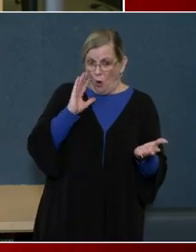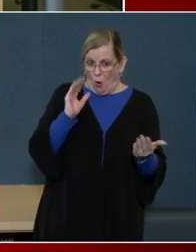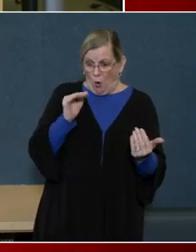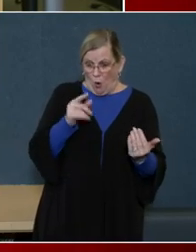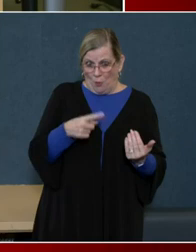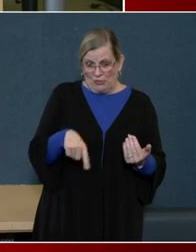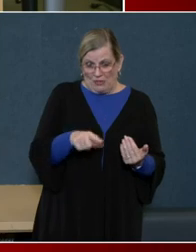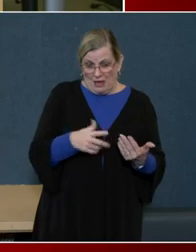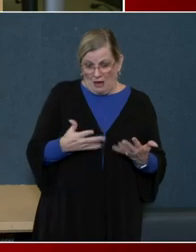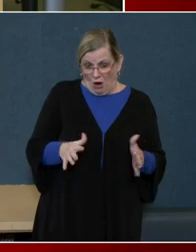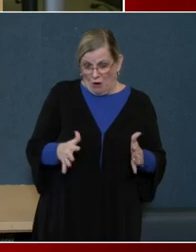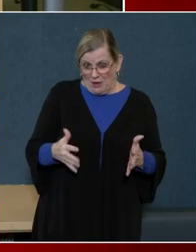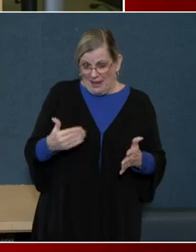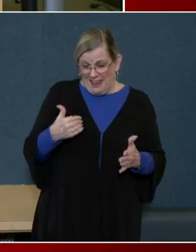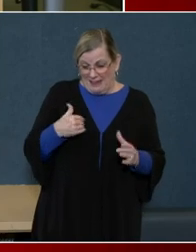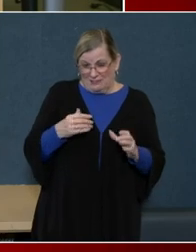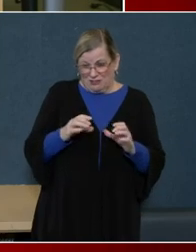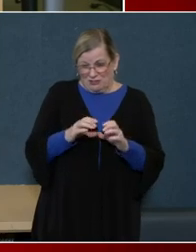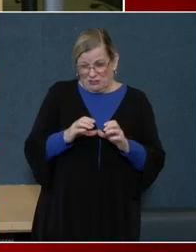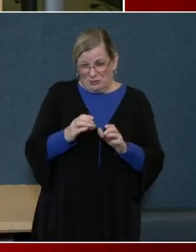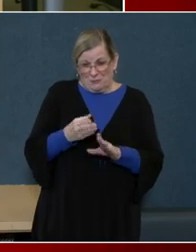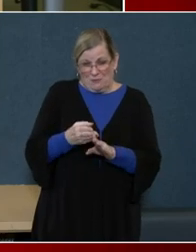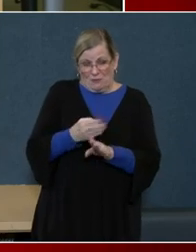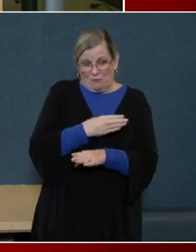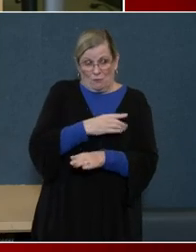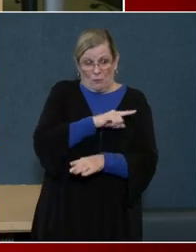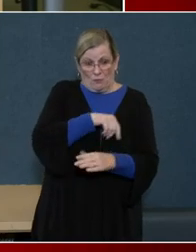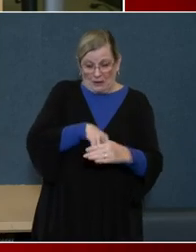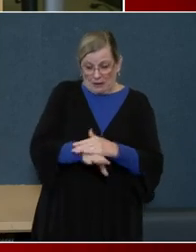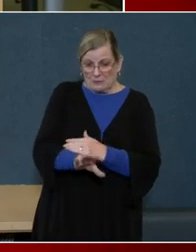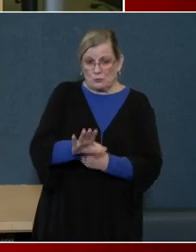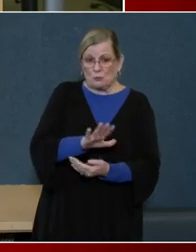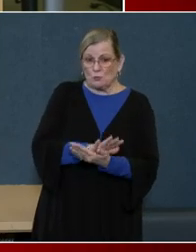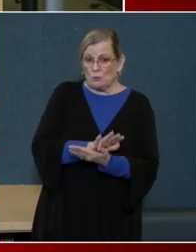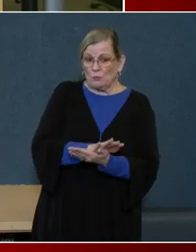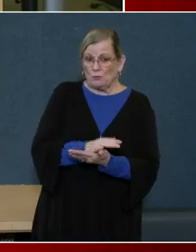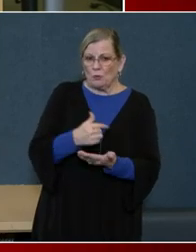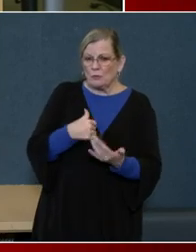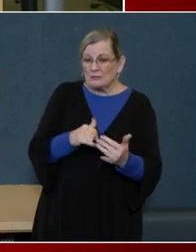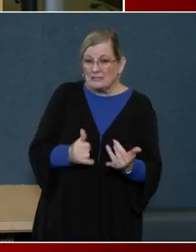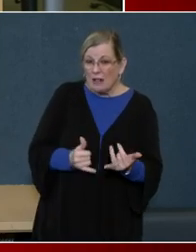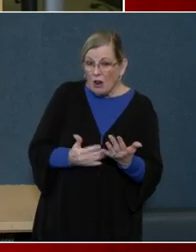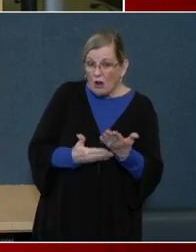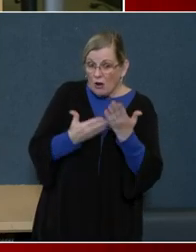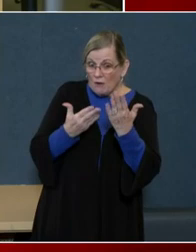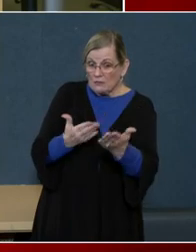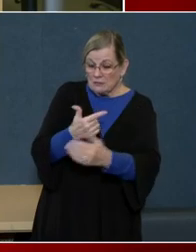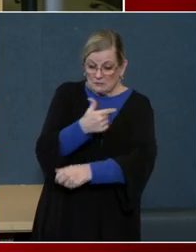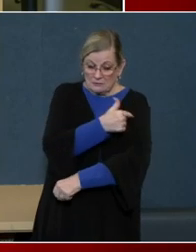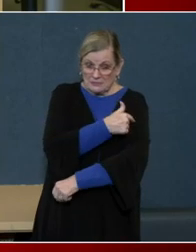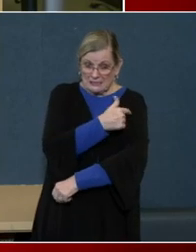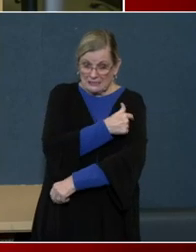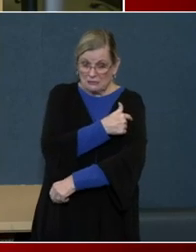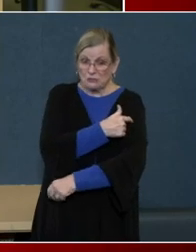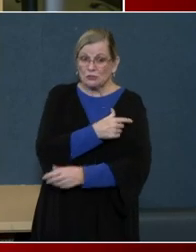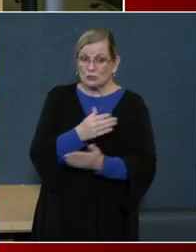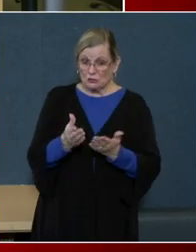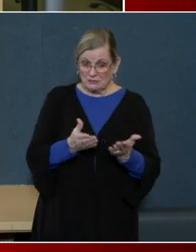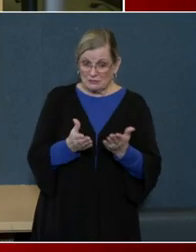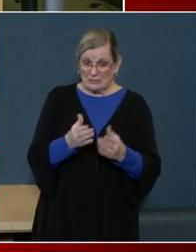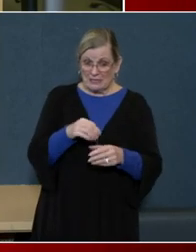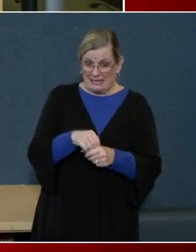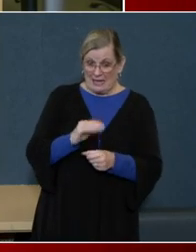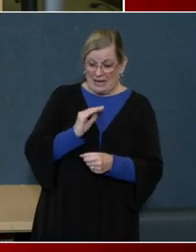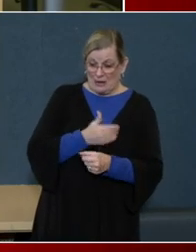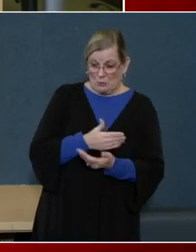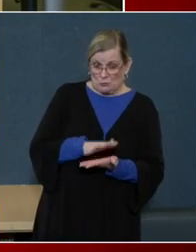We are continue to offer immunization services and our school-based health centers, and that's open